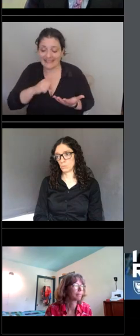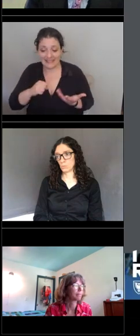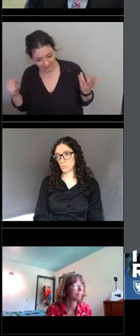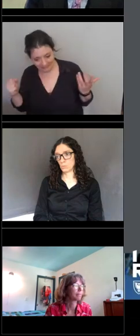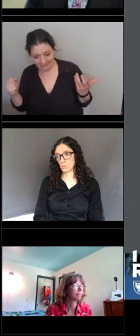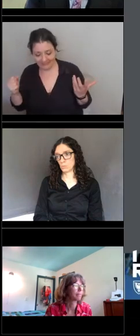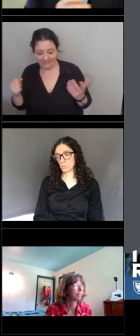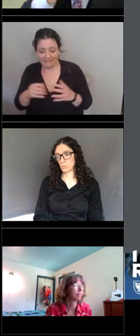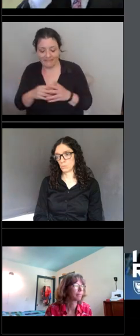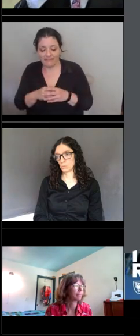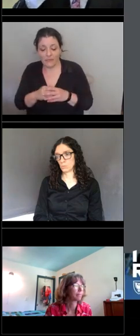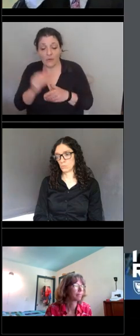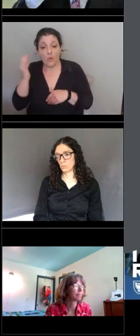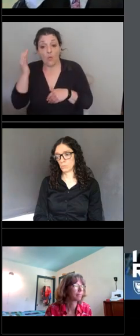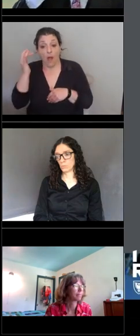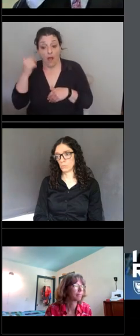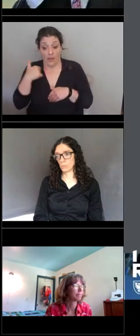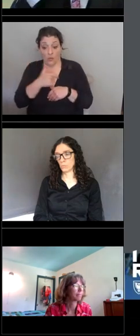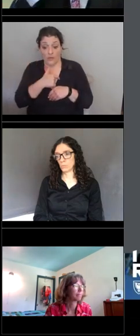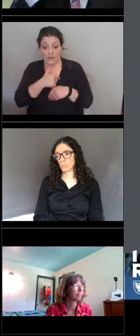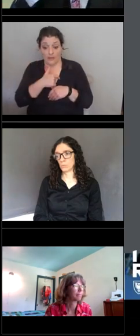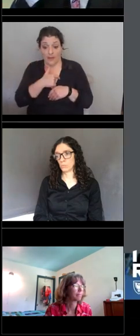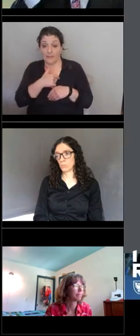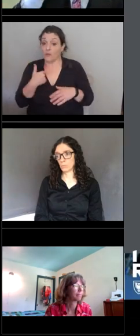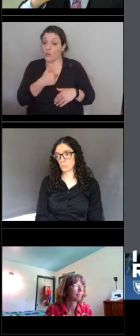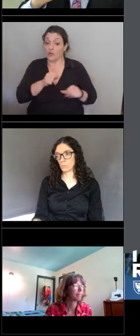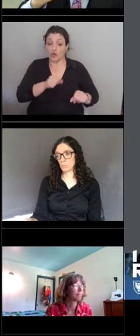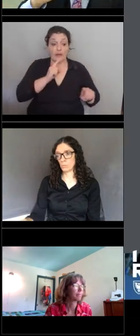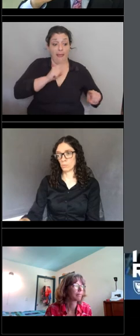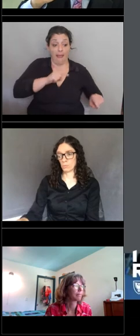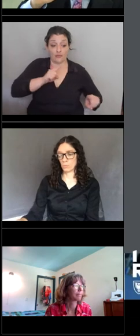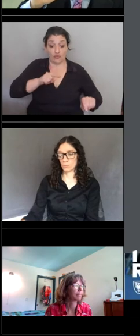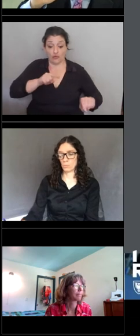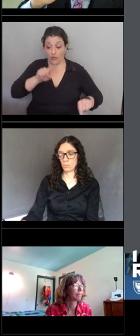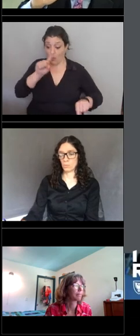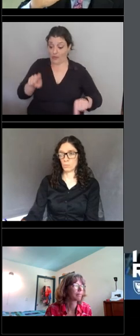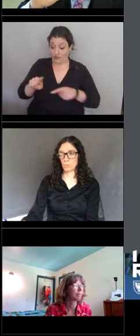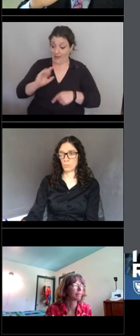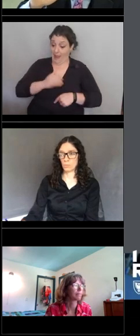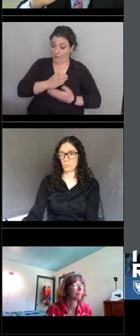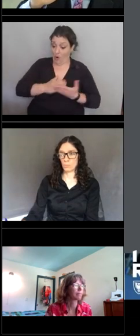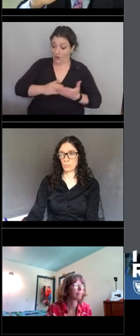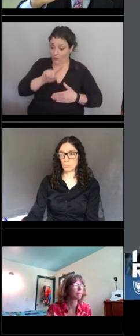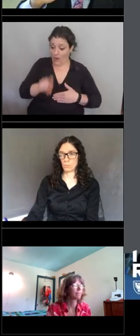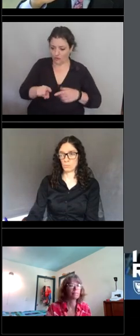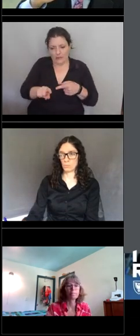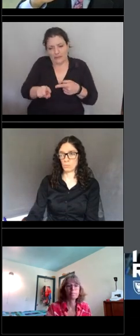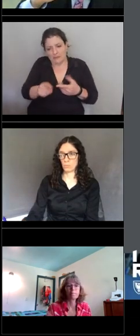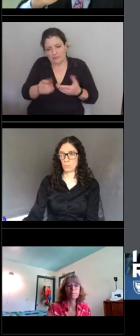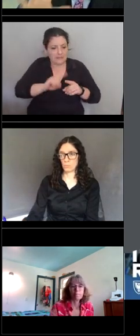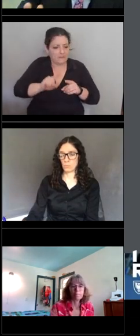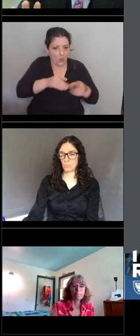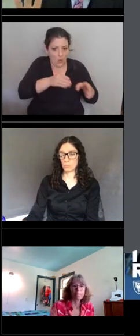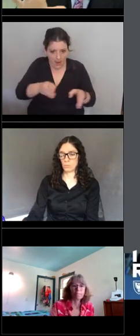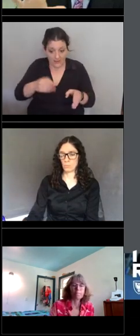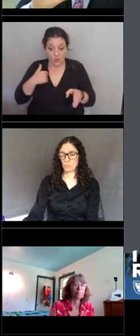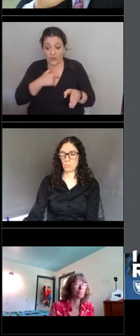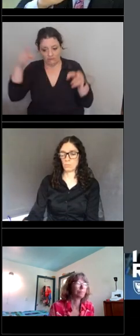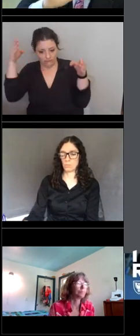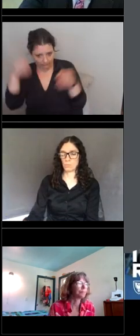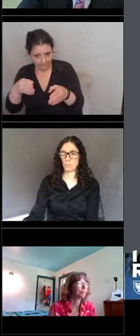management plans, though, to answer that part of the question, is because that actually gives something